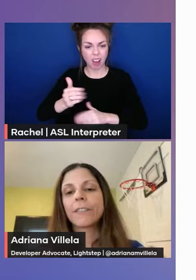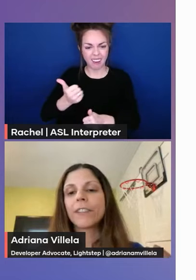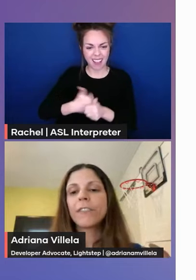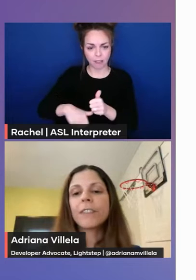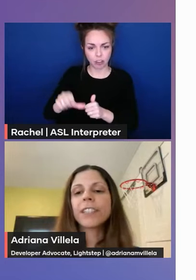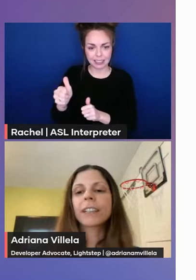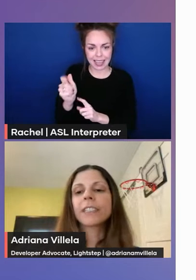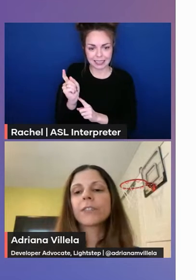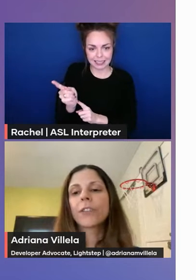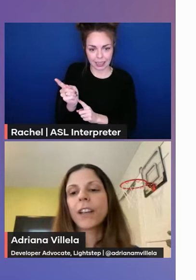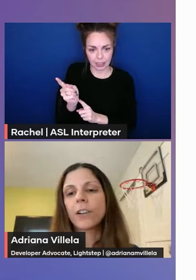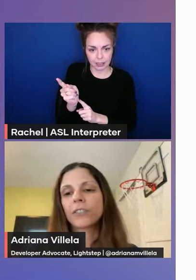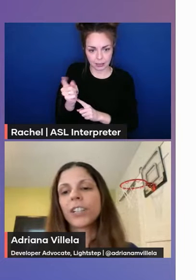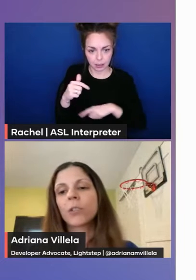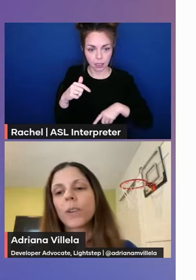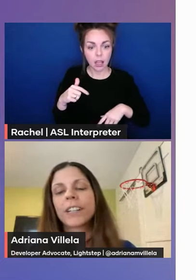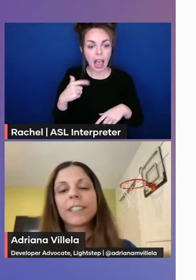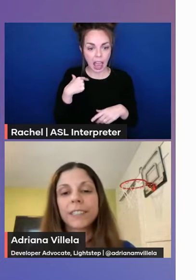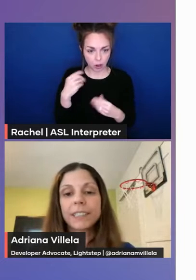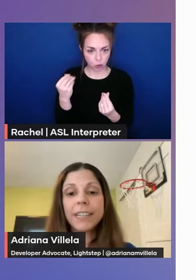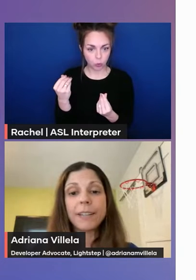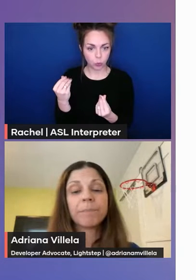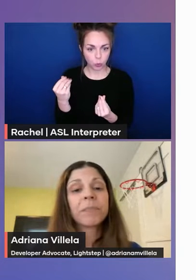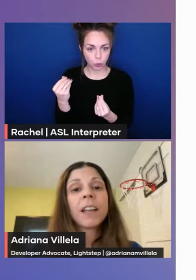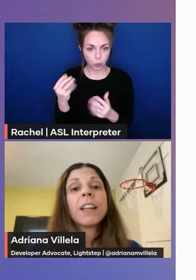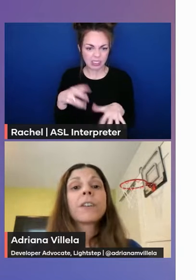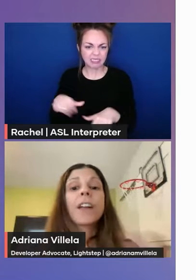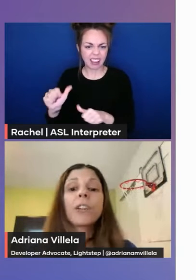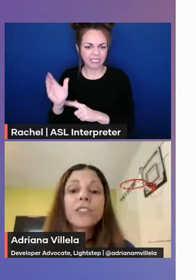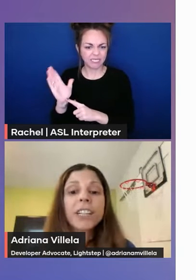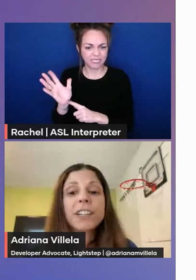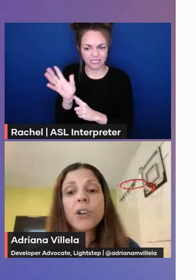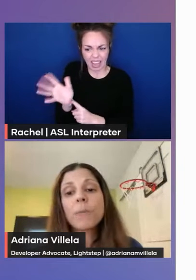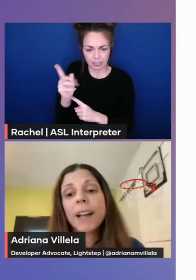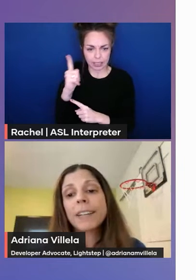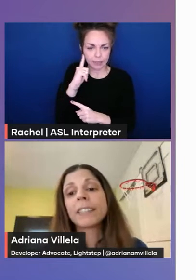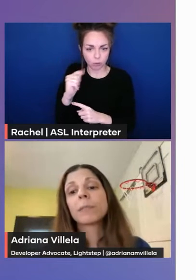and is given 5 seconds for the health check query to succeed. Now the